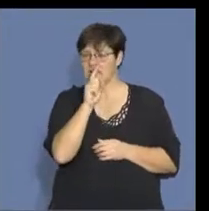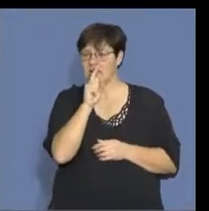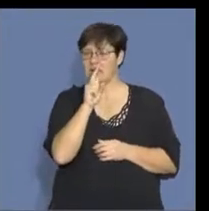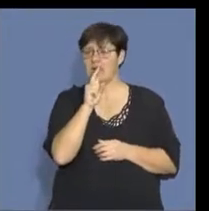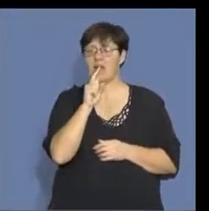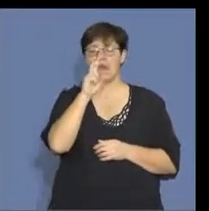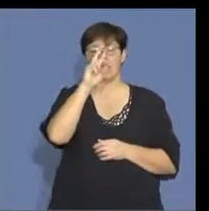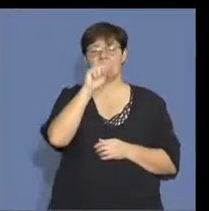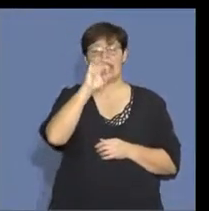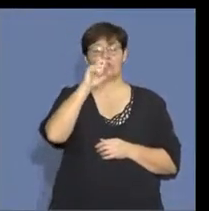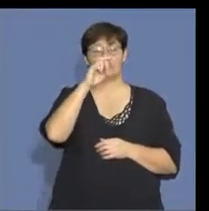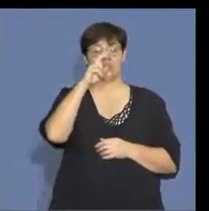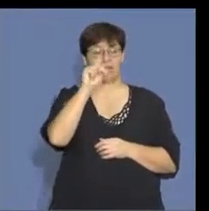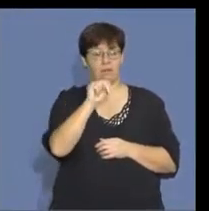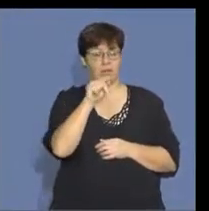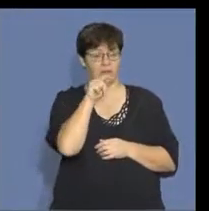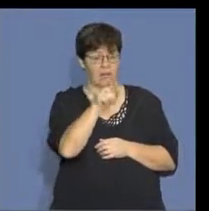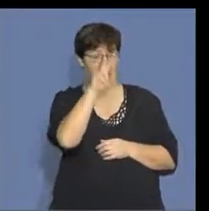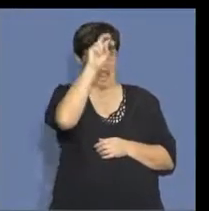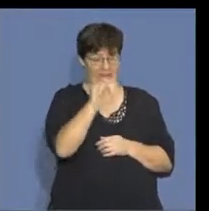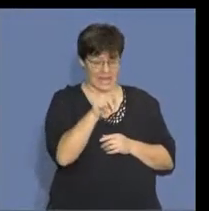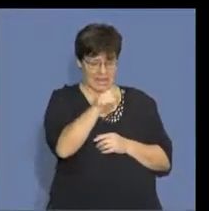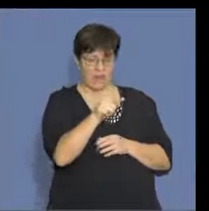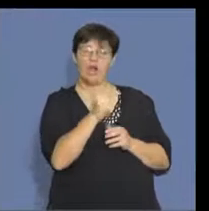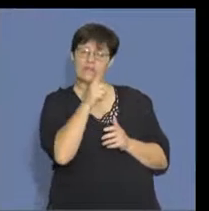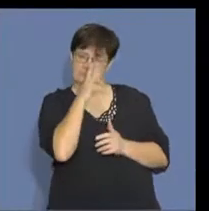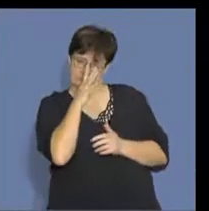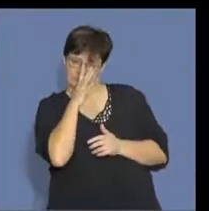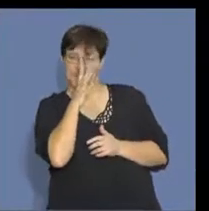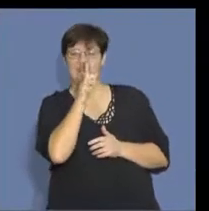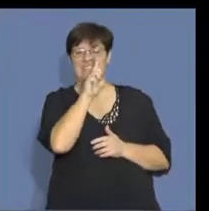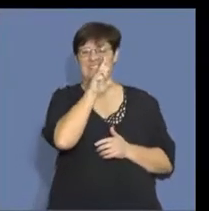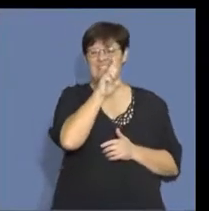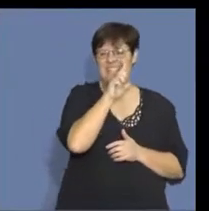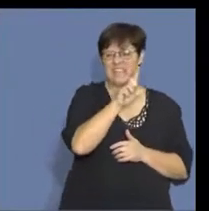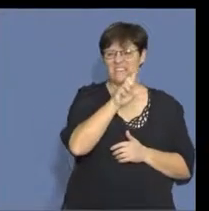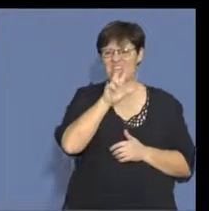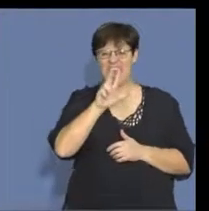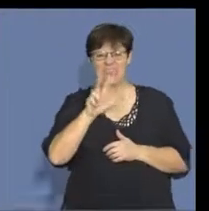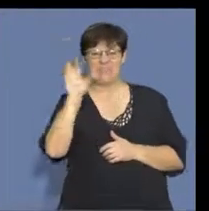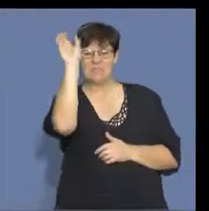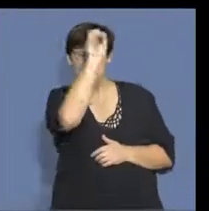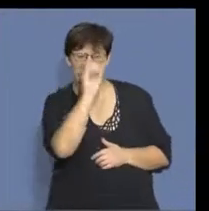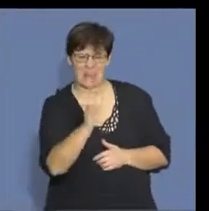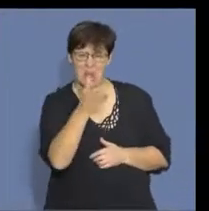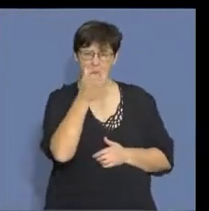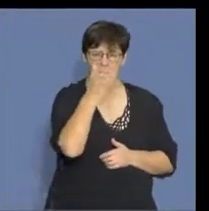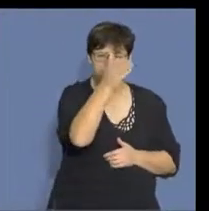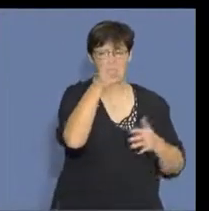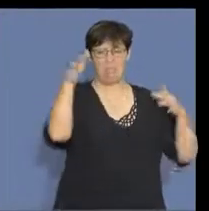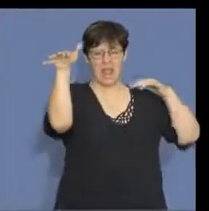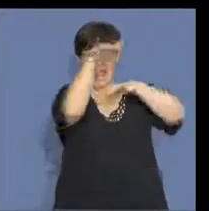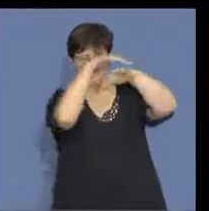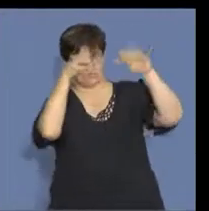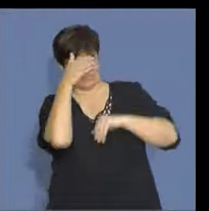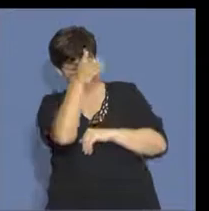look at how large a component of the atmosphere is made up of nitrogen. A whopping 78% of the atmosphere